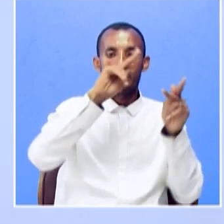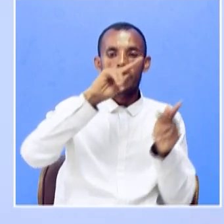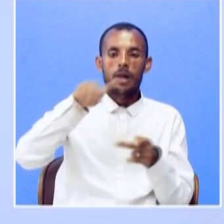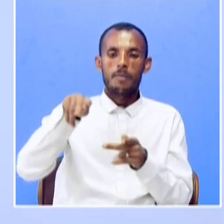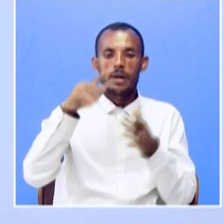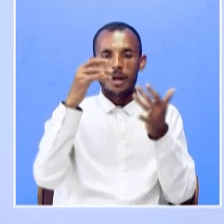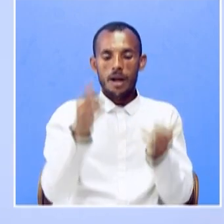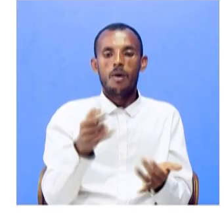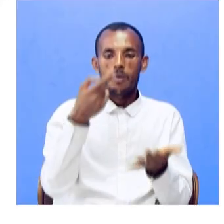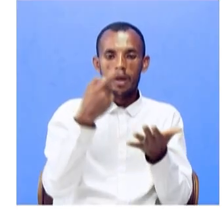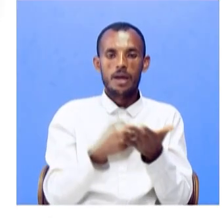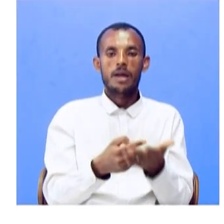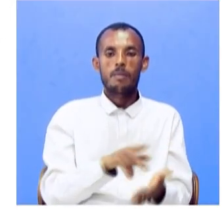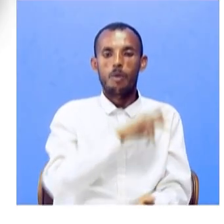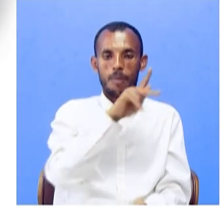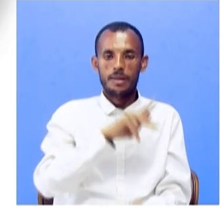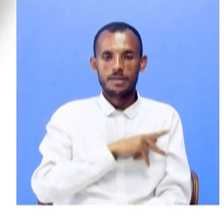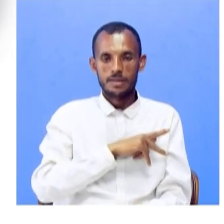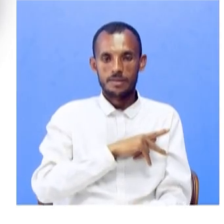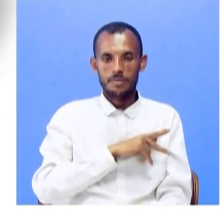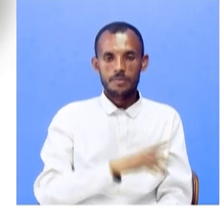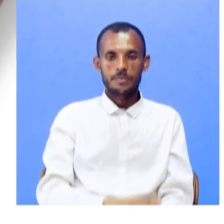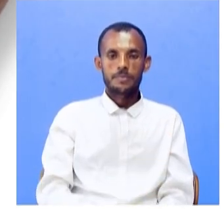Now here, properties